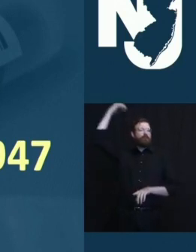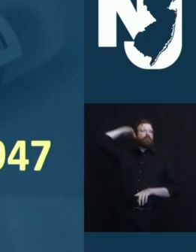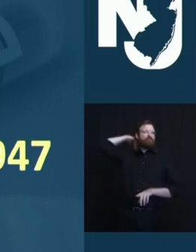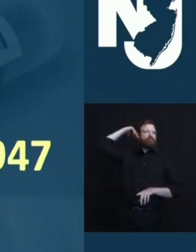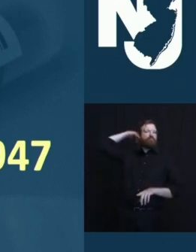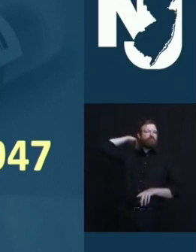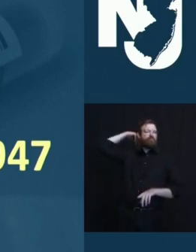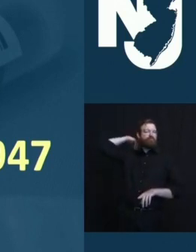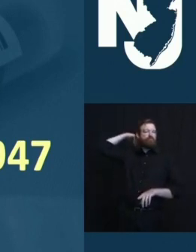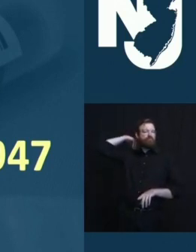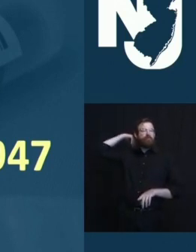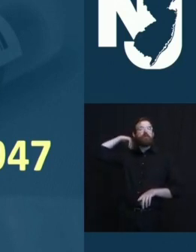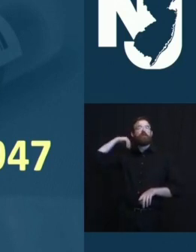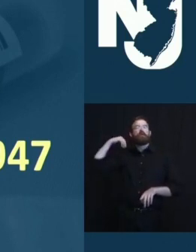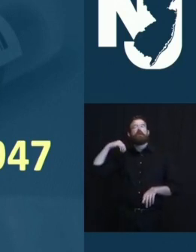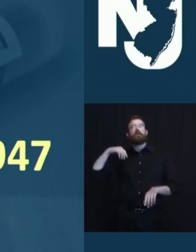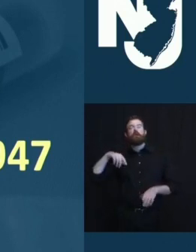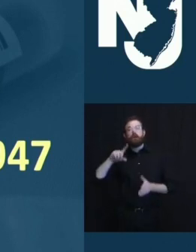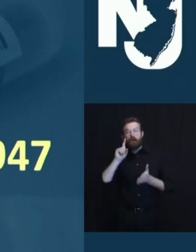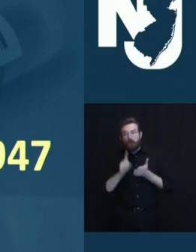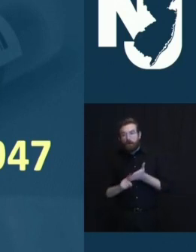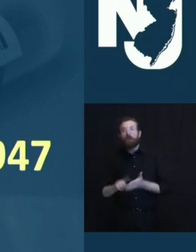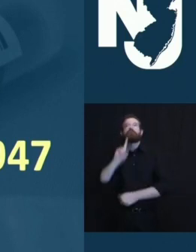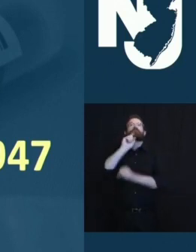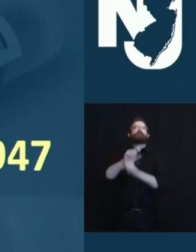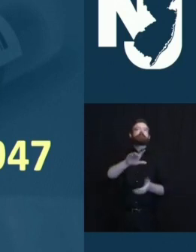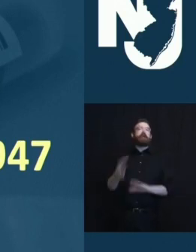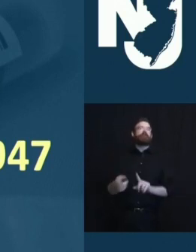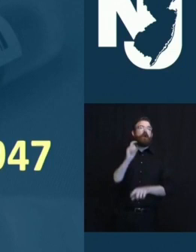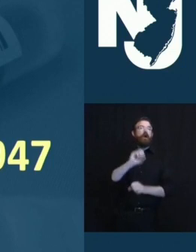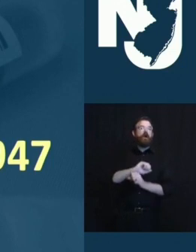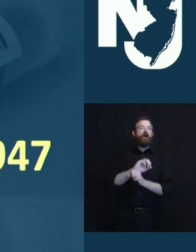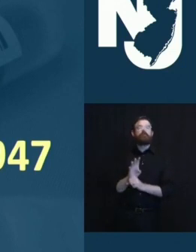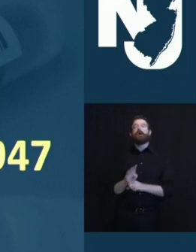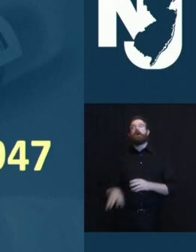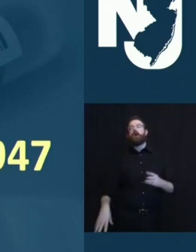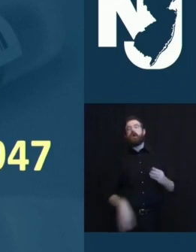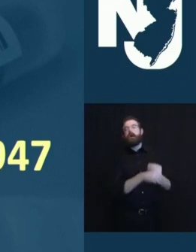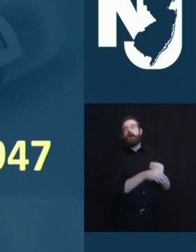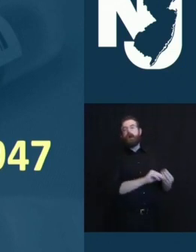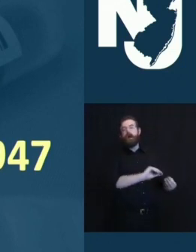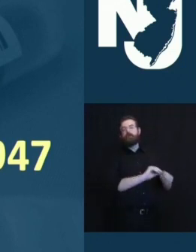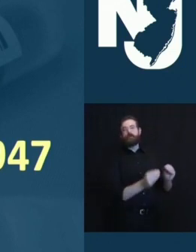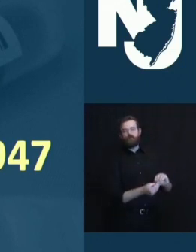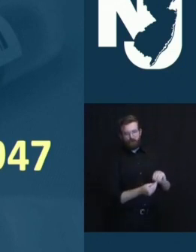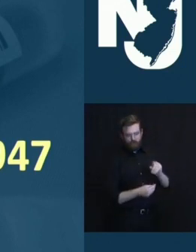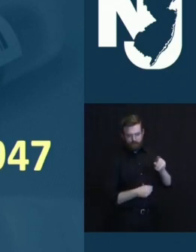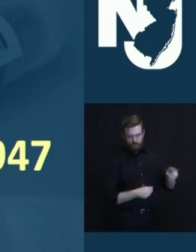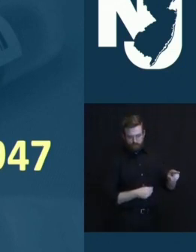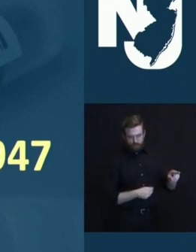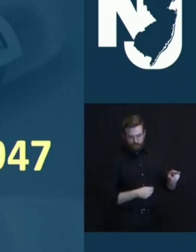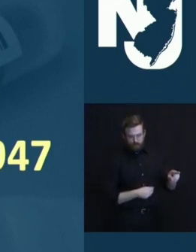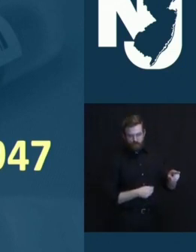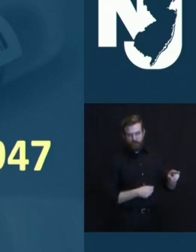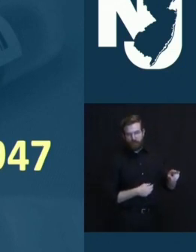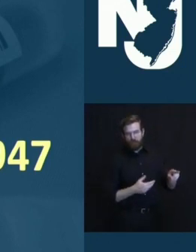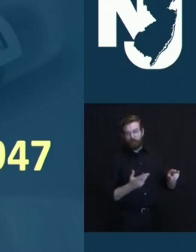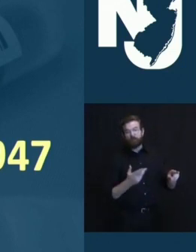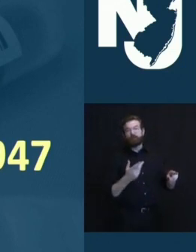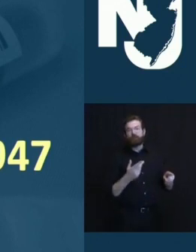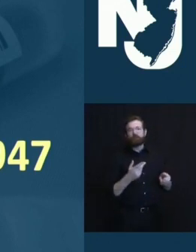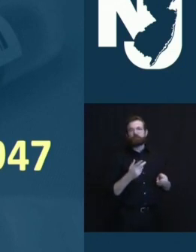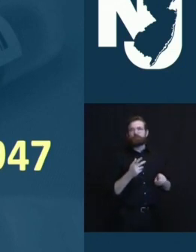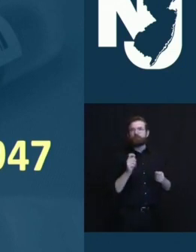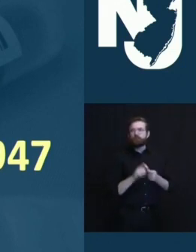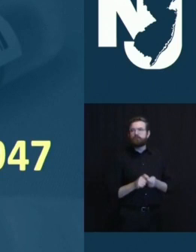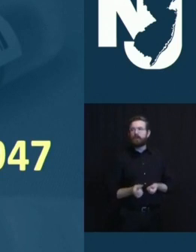believe every other state in the nation is doing it the same way. So as far as we know, it's still an apples to apples reality, but it is not the